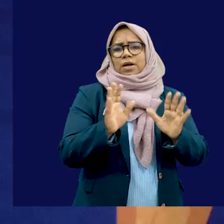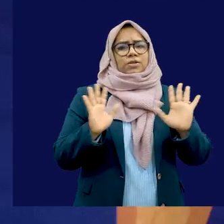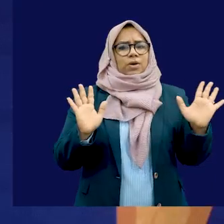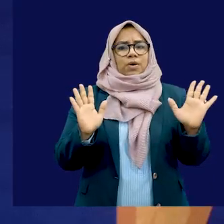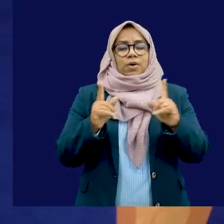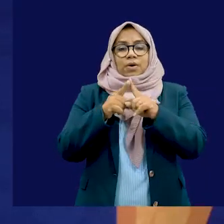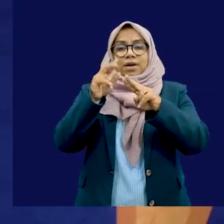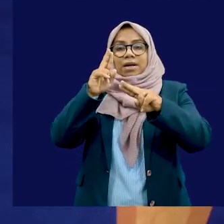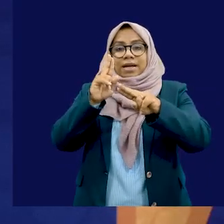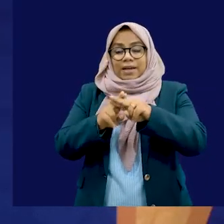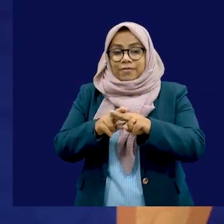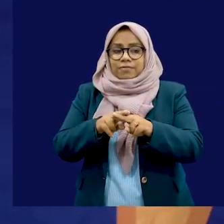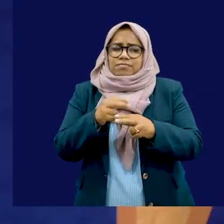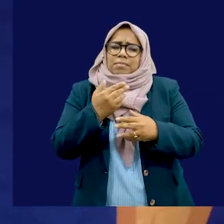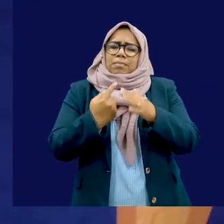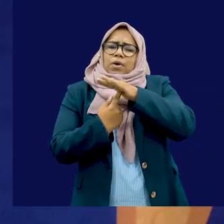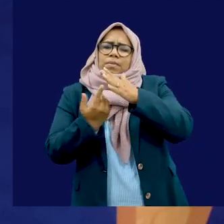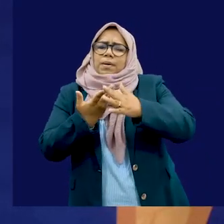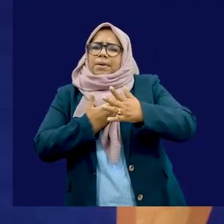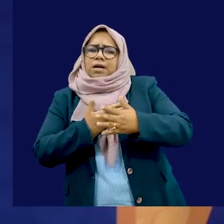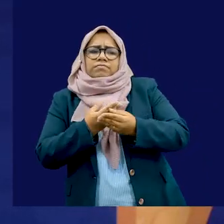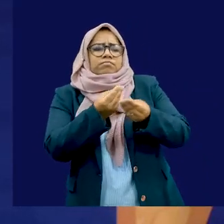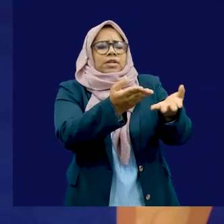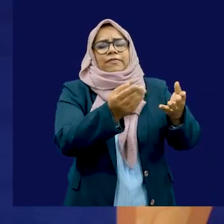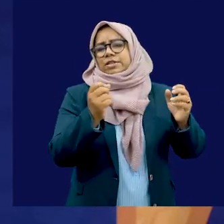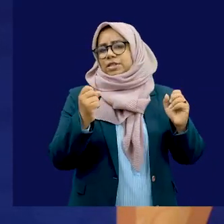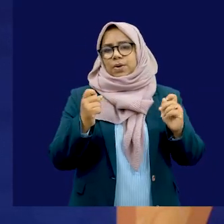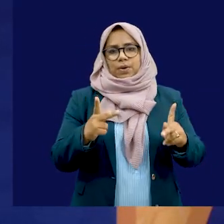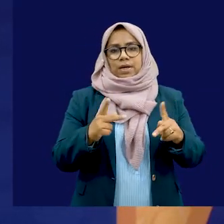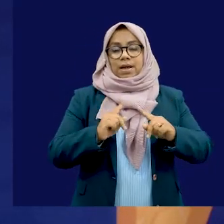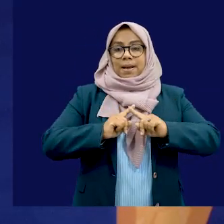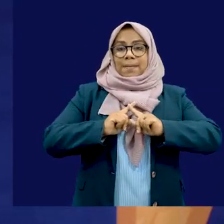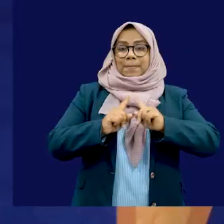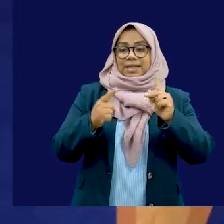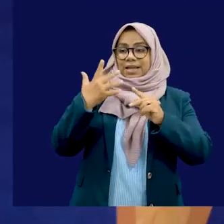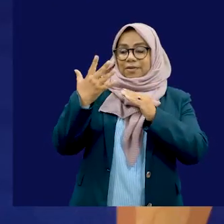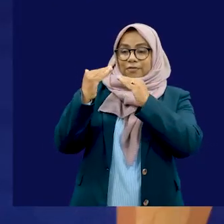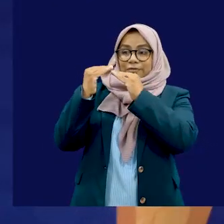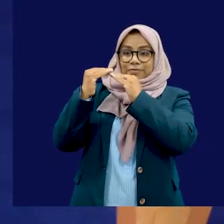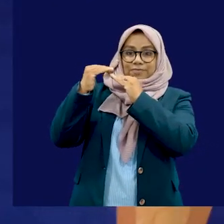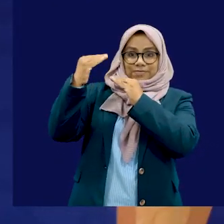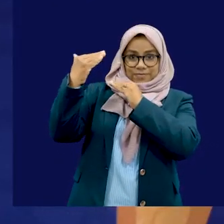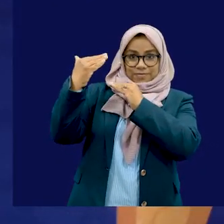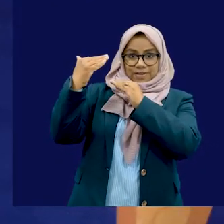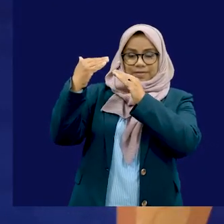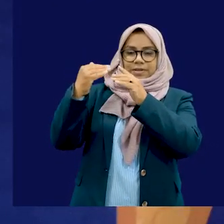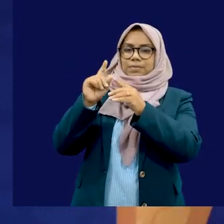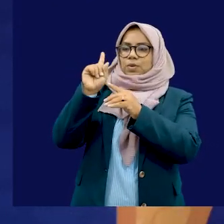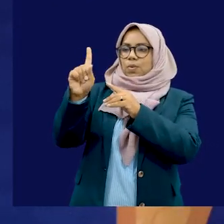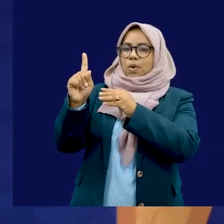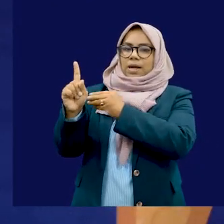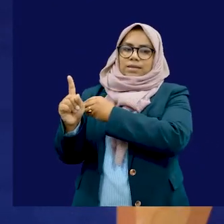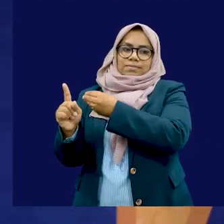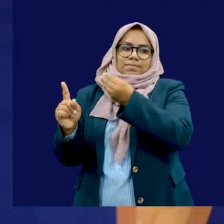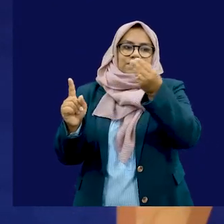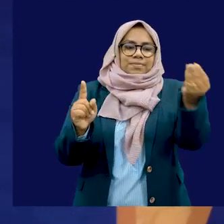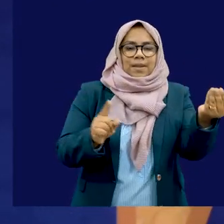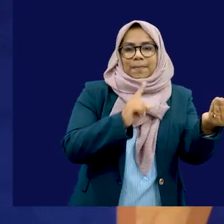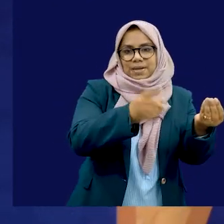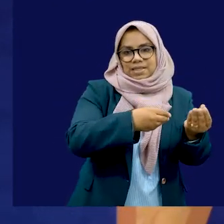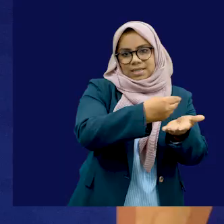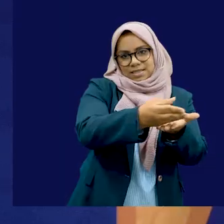them unless their owner wants to give it. If the number reaches 5 camels, then 1 sheep is